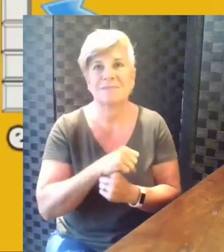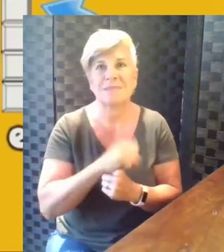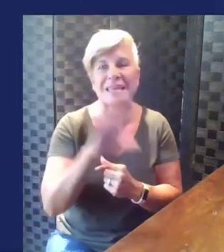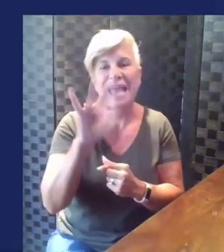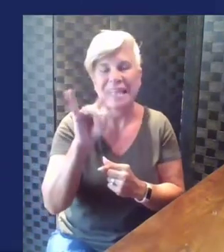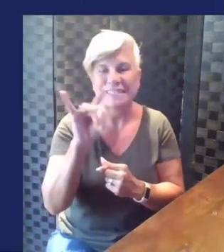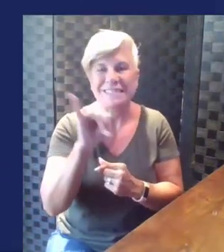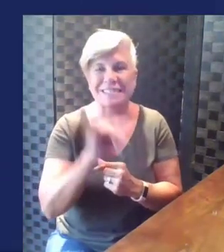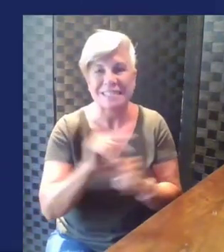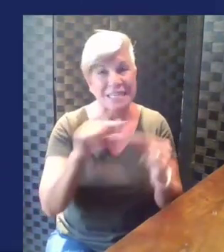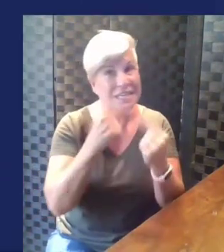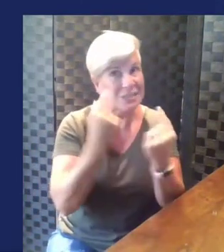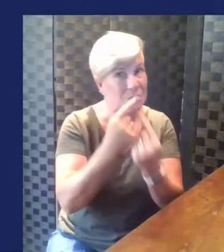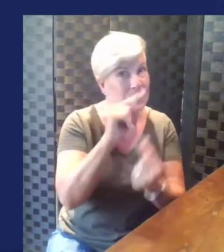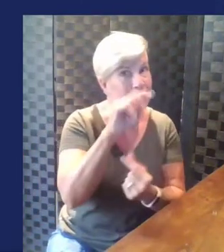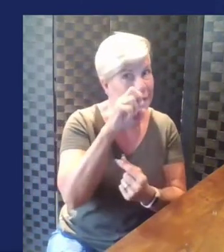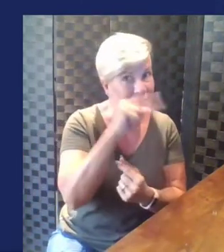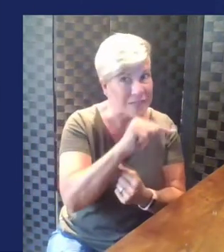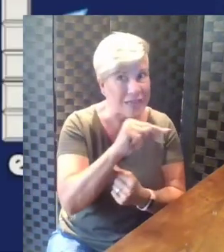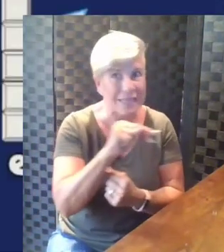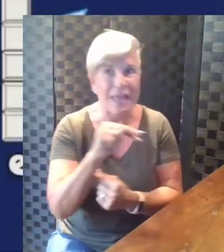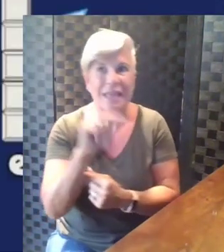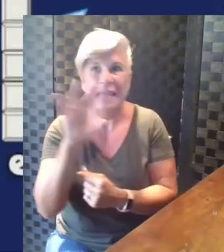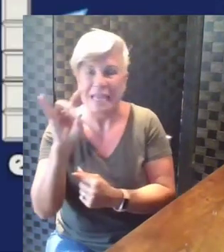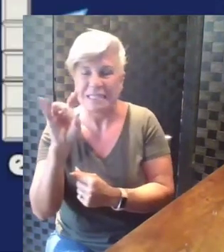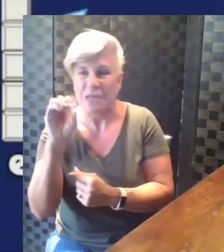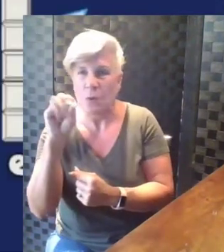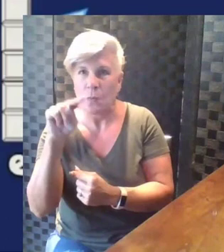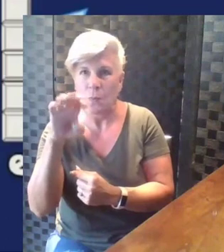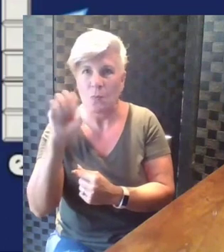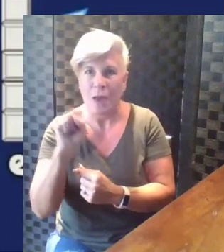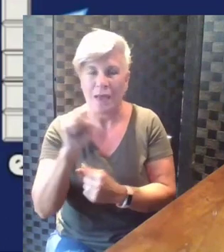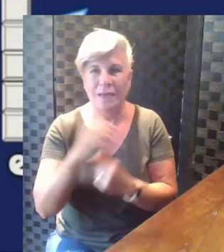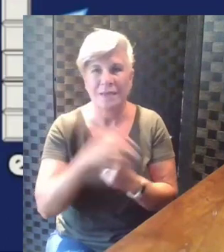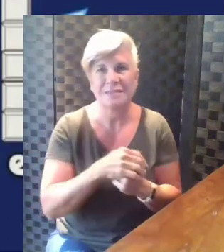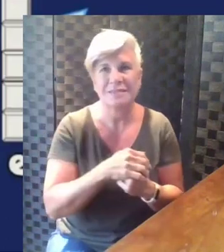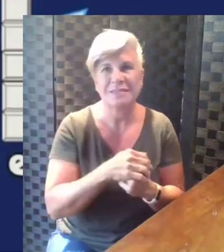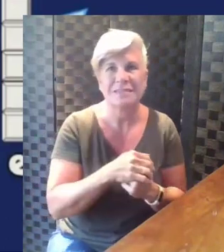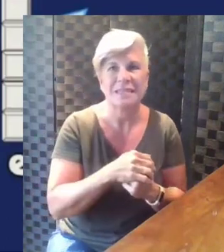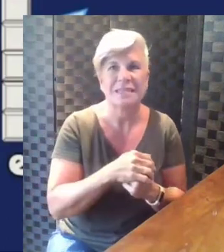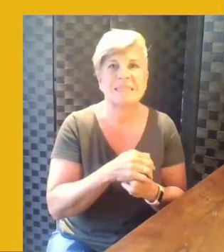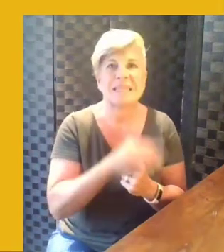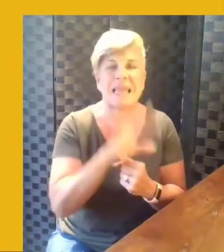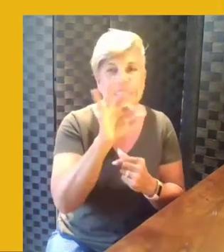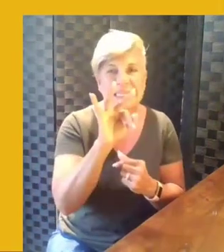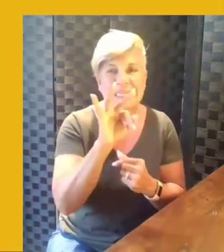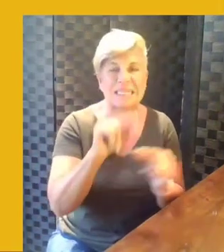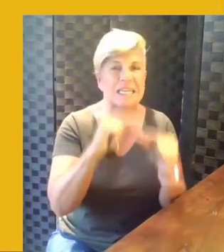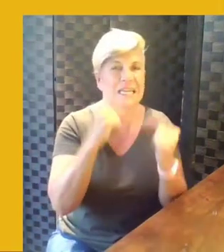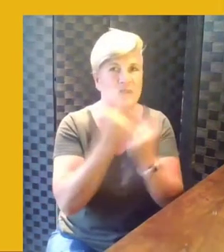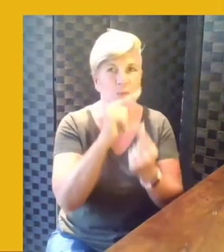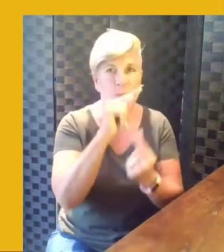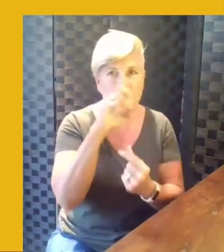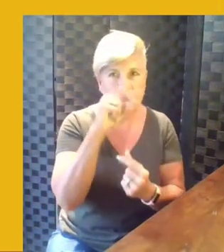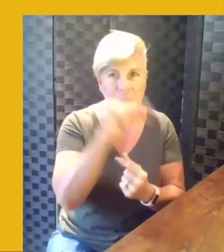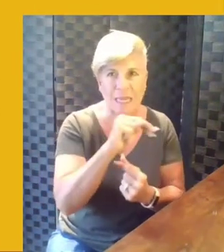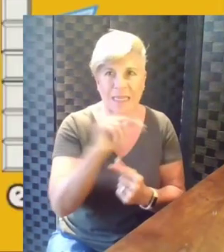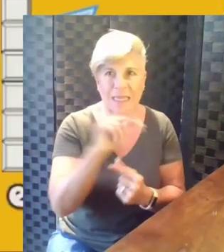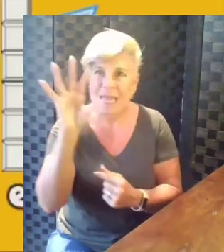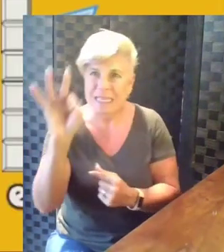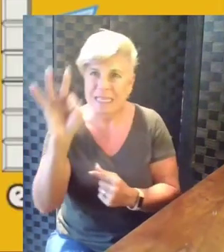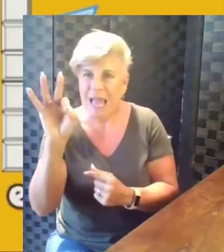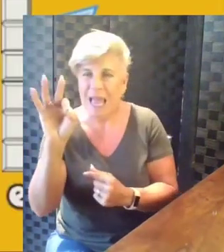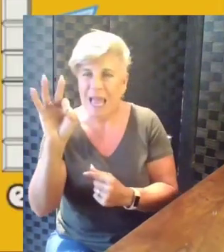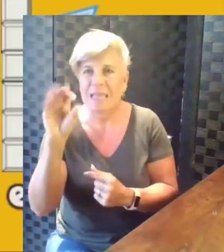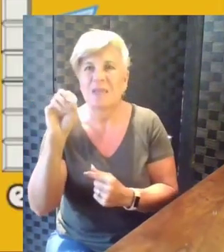ones. 18 is a group of 10 and 8 extra ones. 19 is a group of